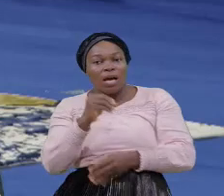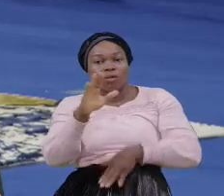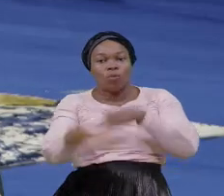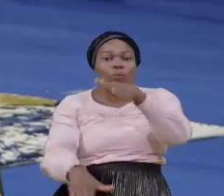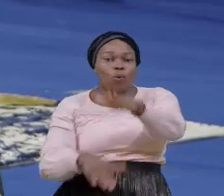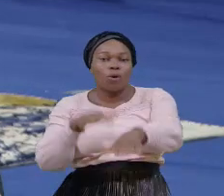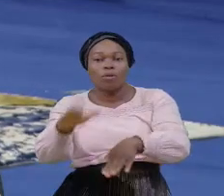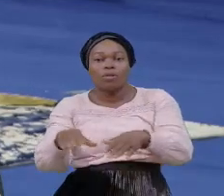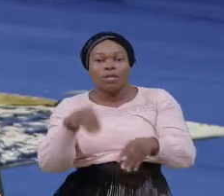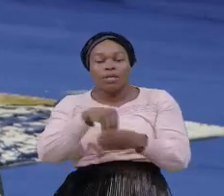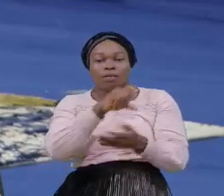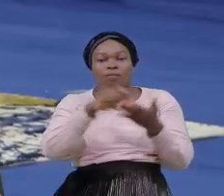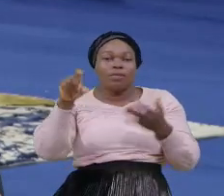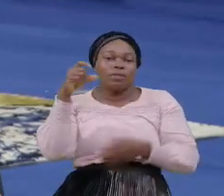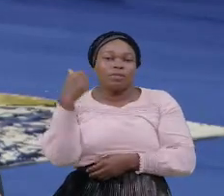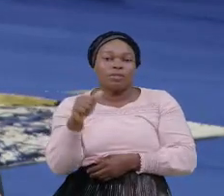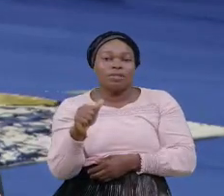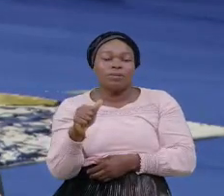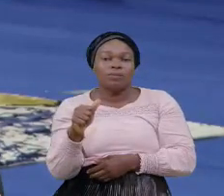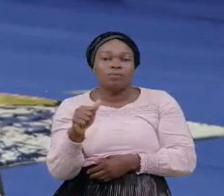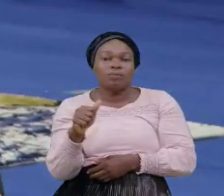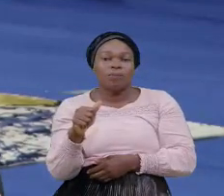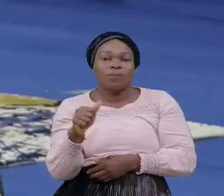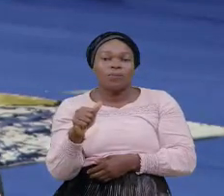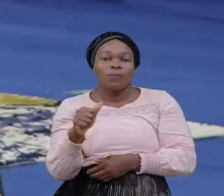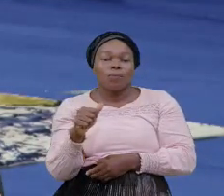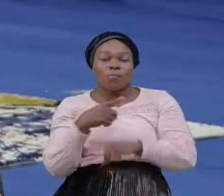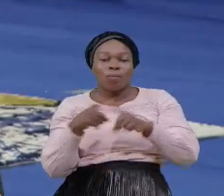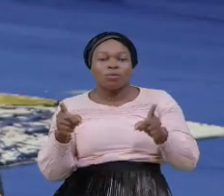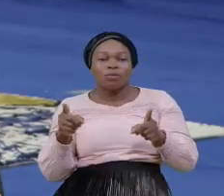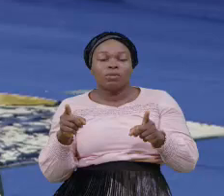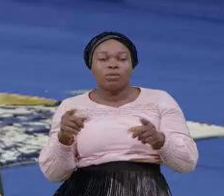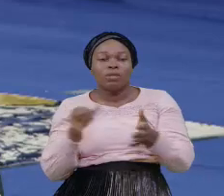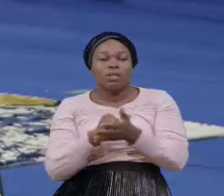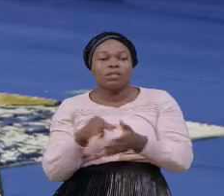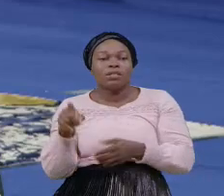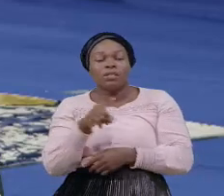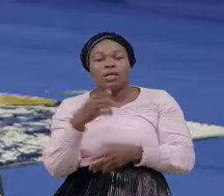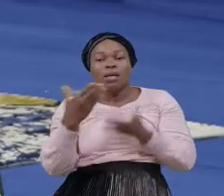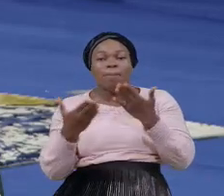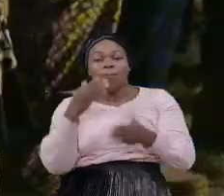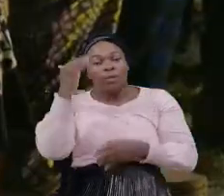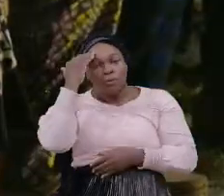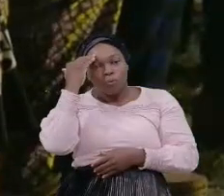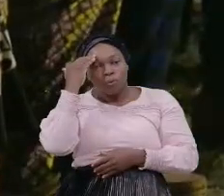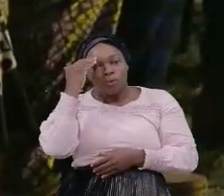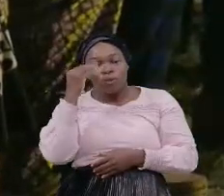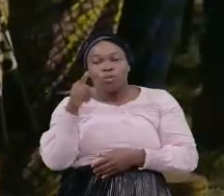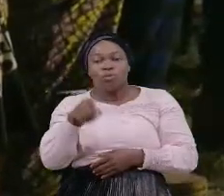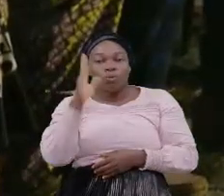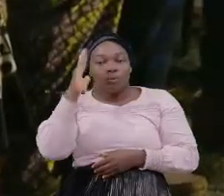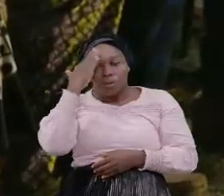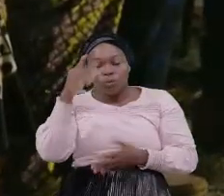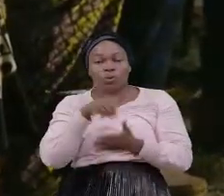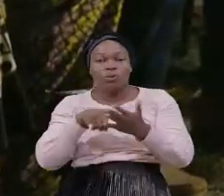10. In verse 10, it says, but that ye may know, you will know tonight. You